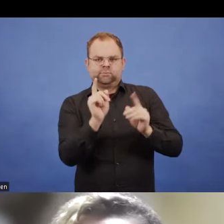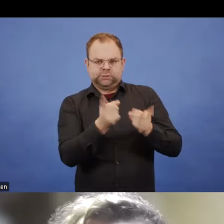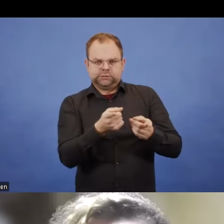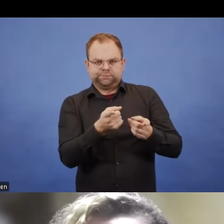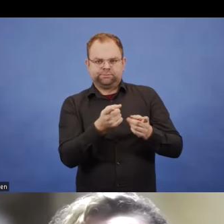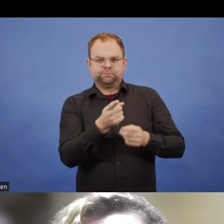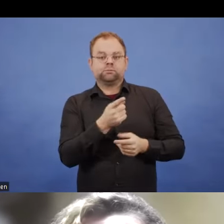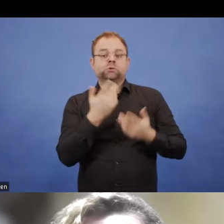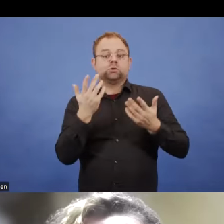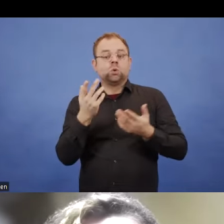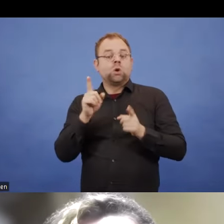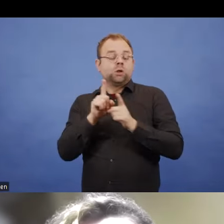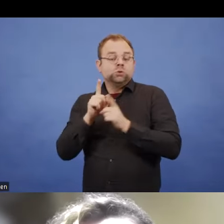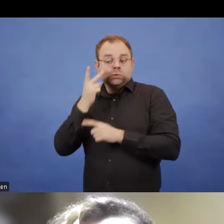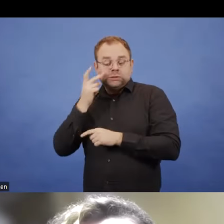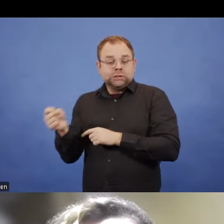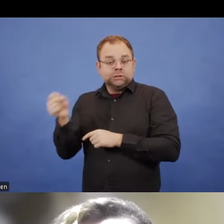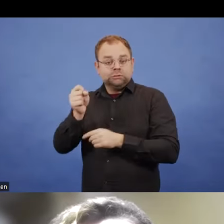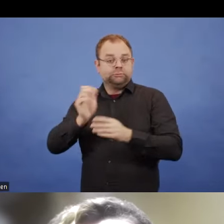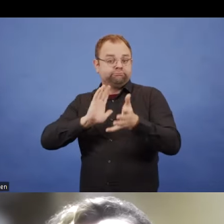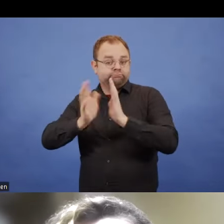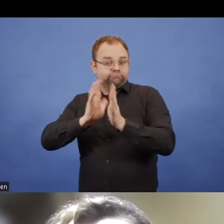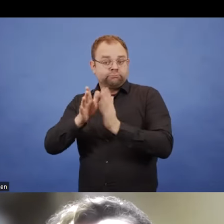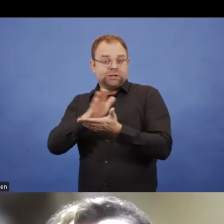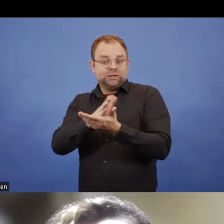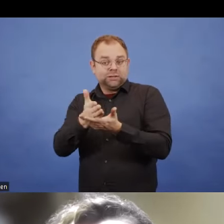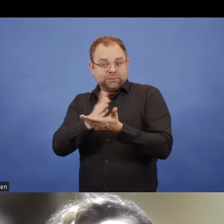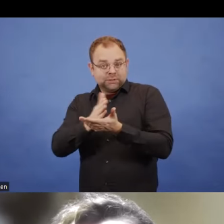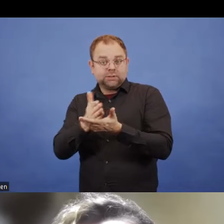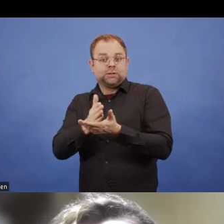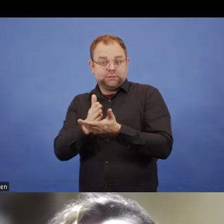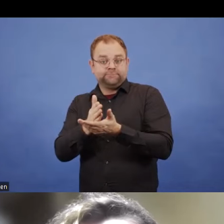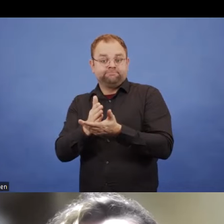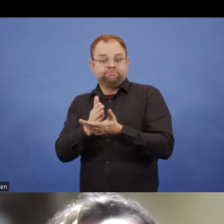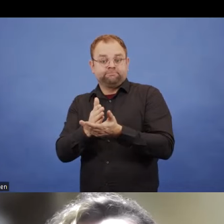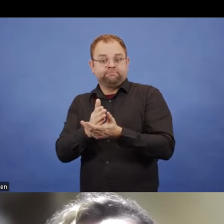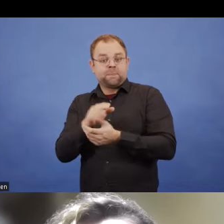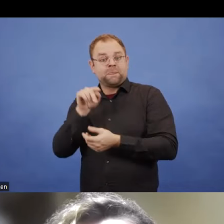important and that could be taken into consideration.